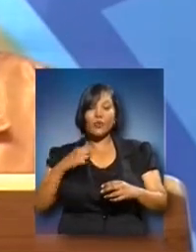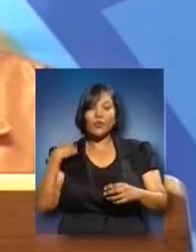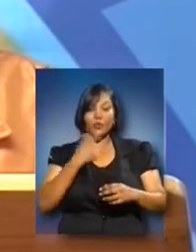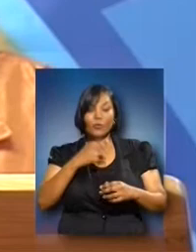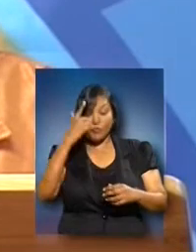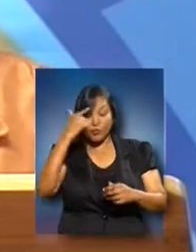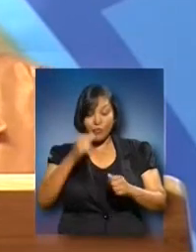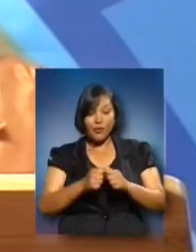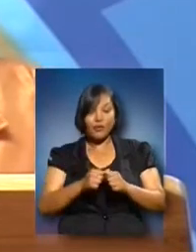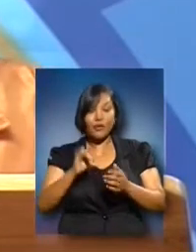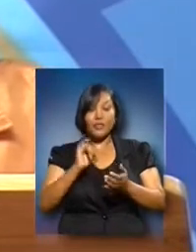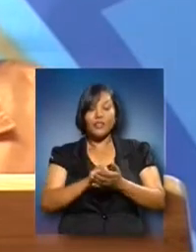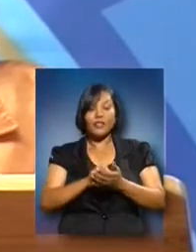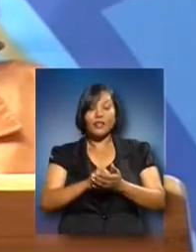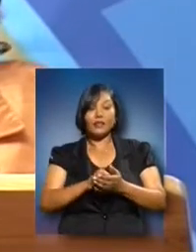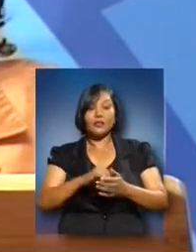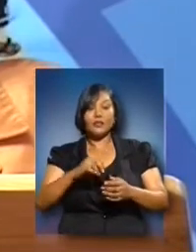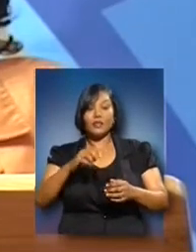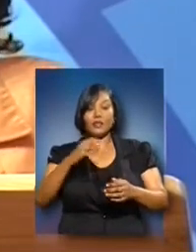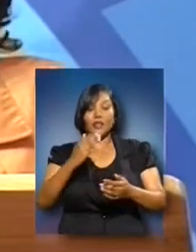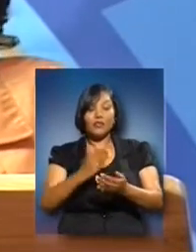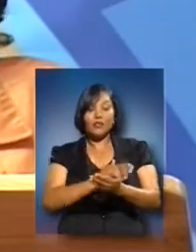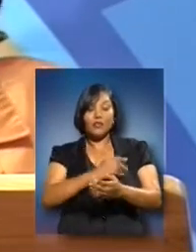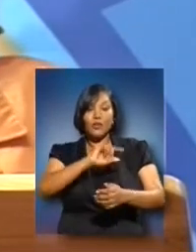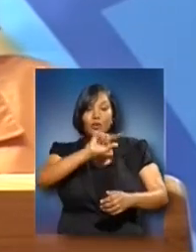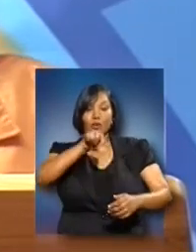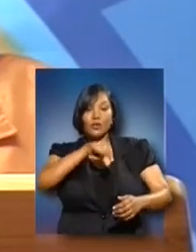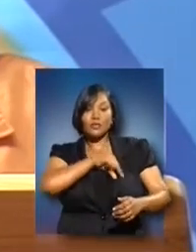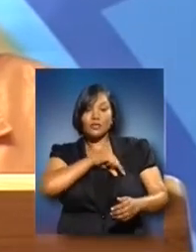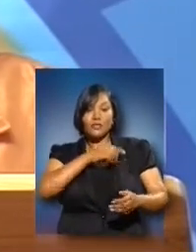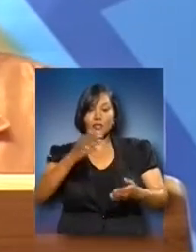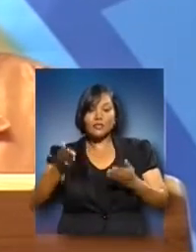remember to measure number portability not by the number of ported